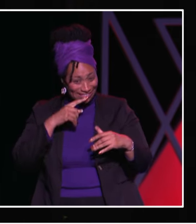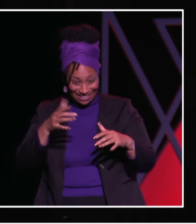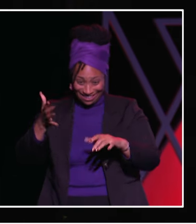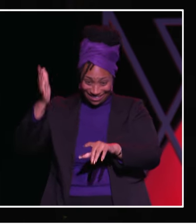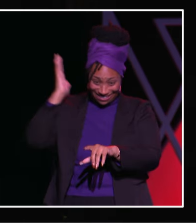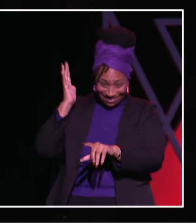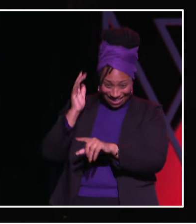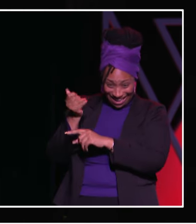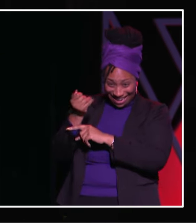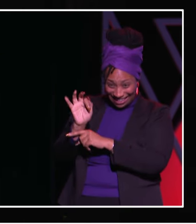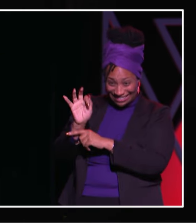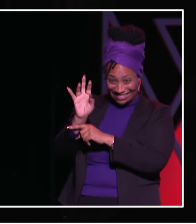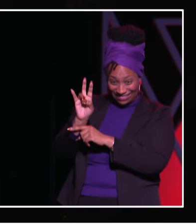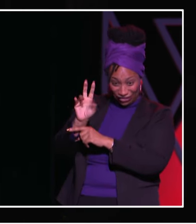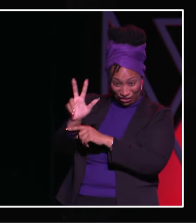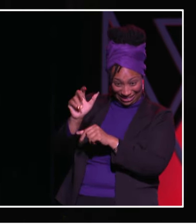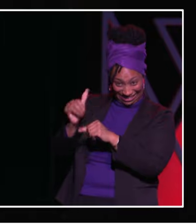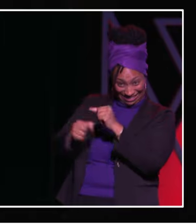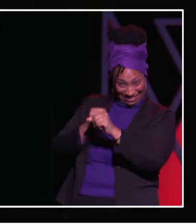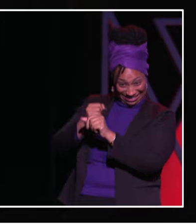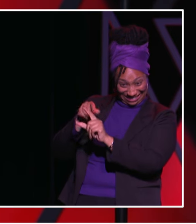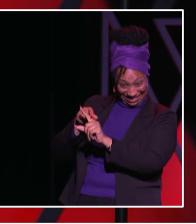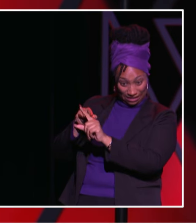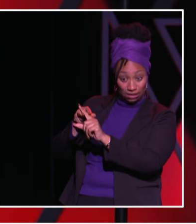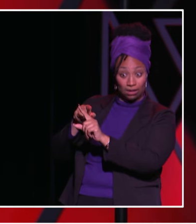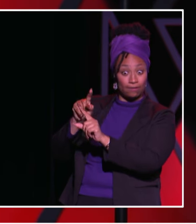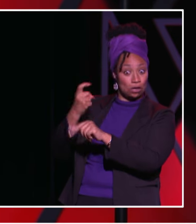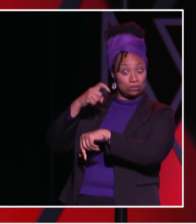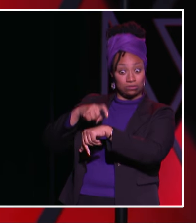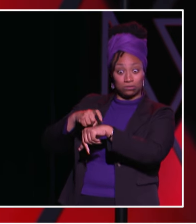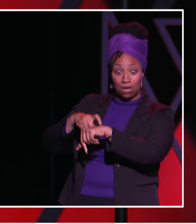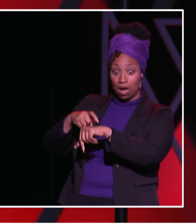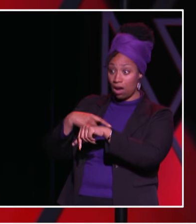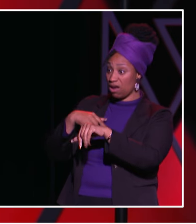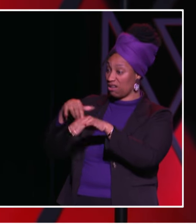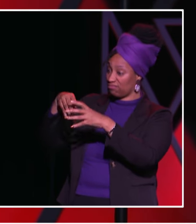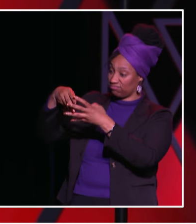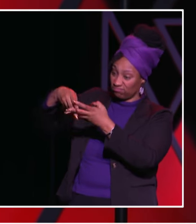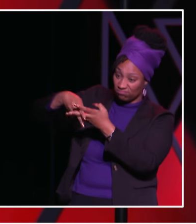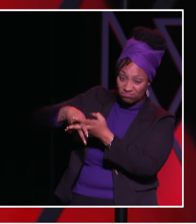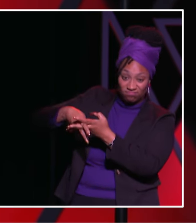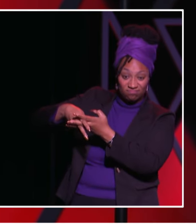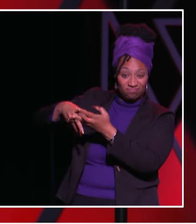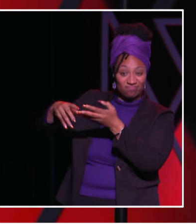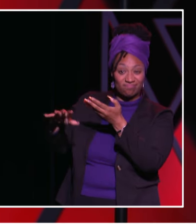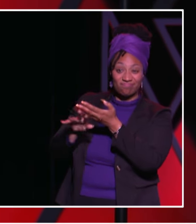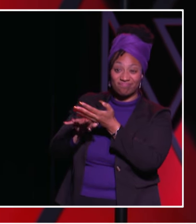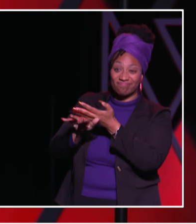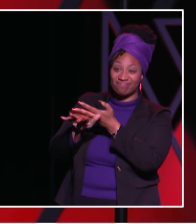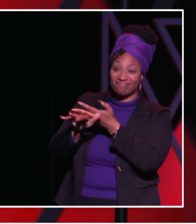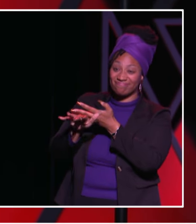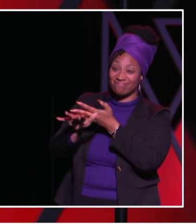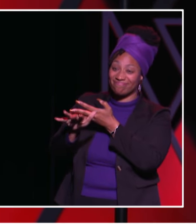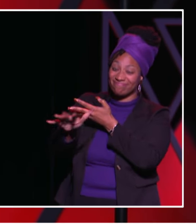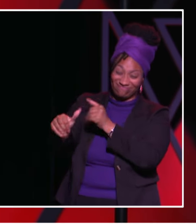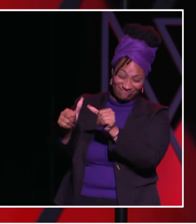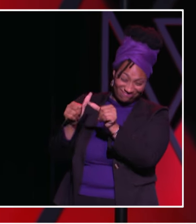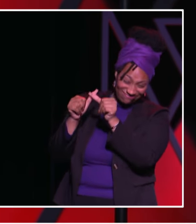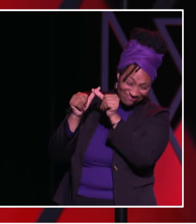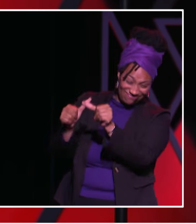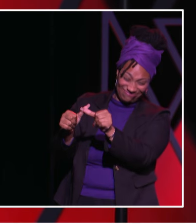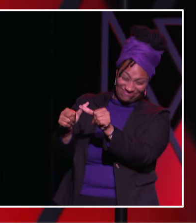that time, I have never left. I fell in love with the ambiance, I fell in love with the atmosphere, and of course, I fell in love with the